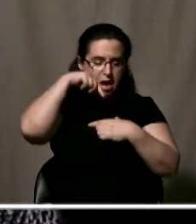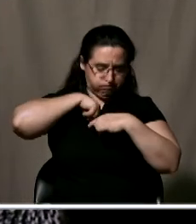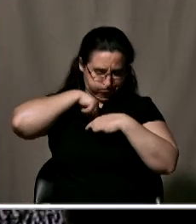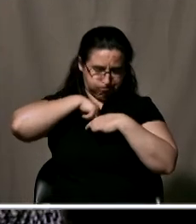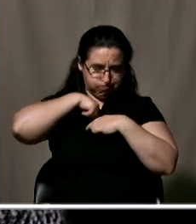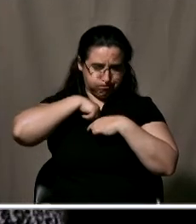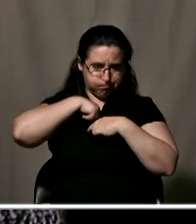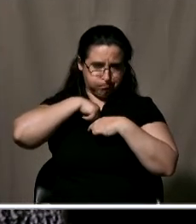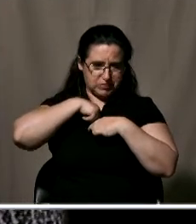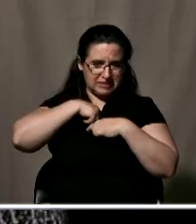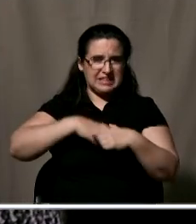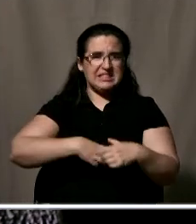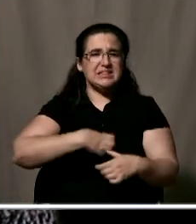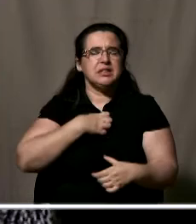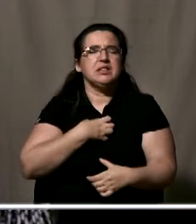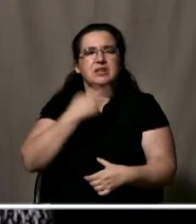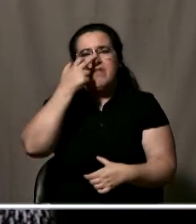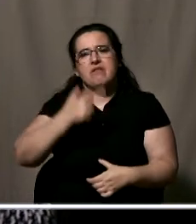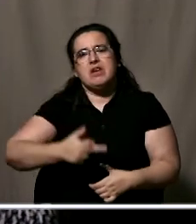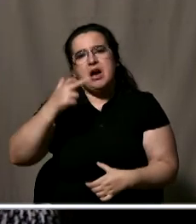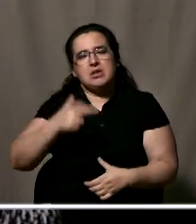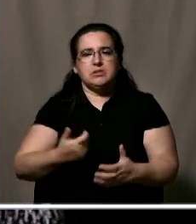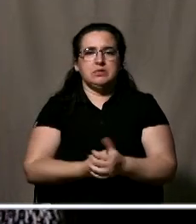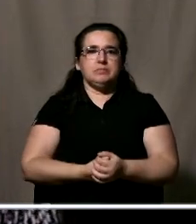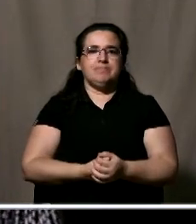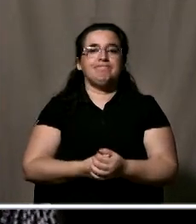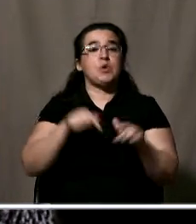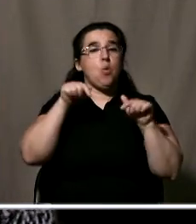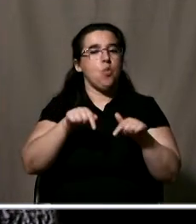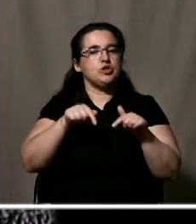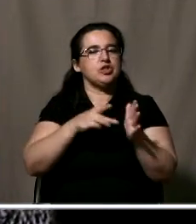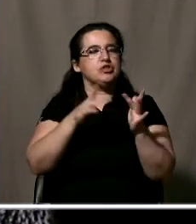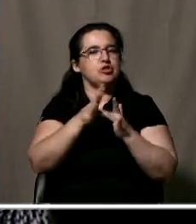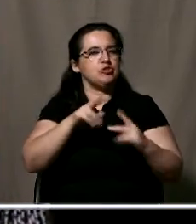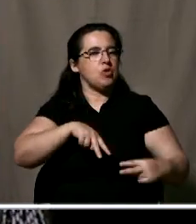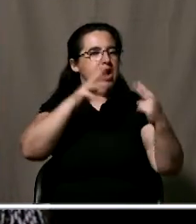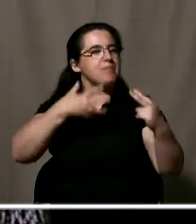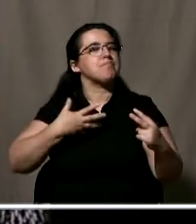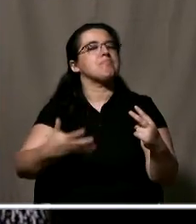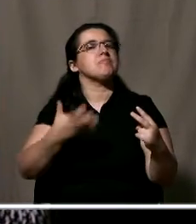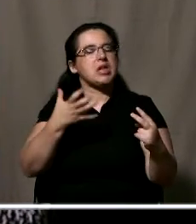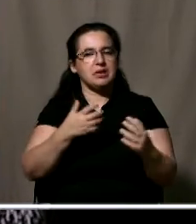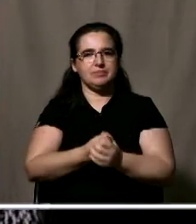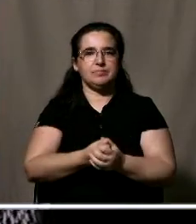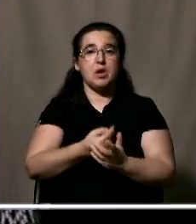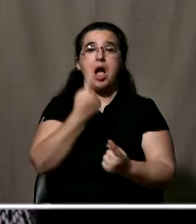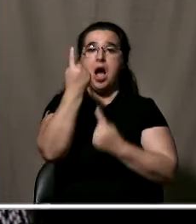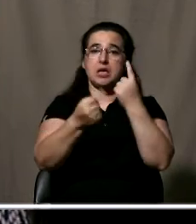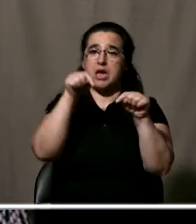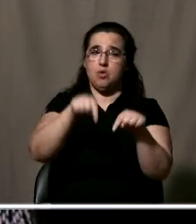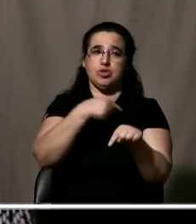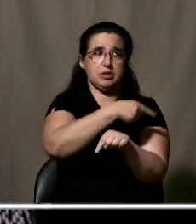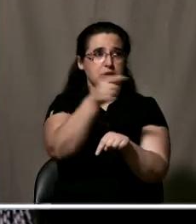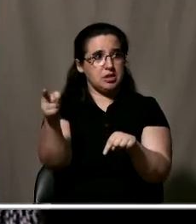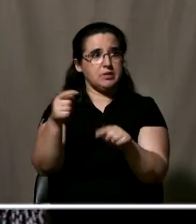so weak. Sentindo-se tão fraco. But today you want to look to Jesus. Mas que hoje quer olhar para Jesus. Is there somebody here today? Haverá alguém hoje aqui? You've been looking